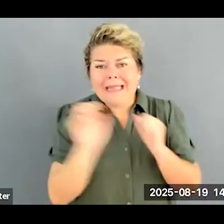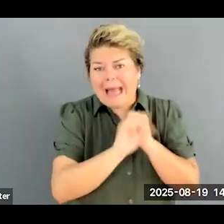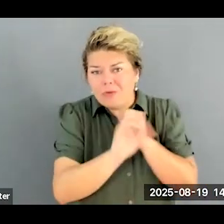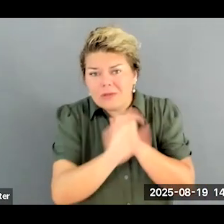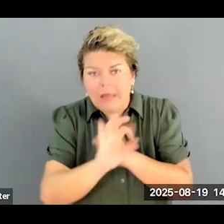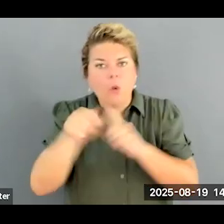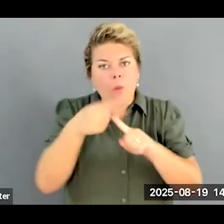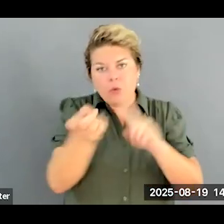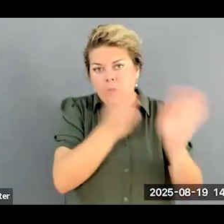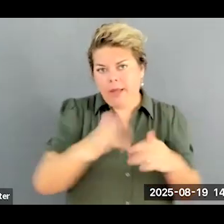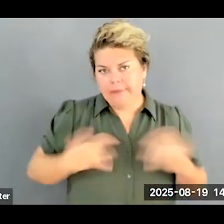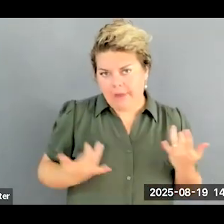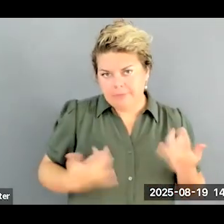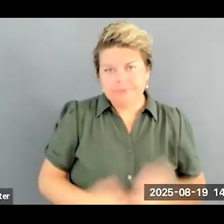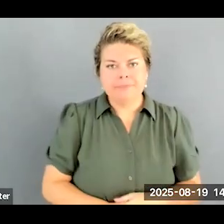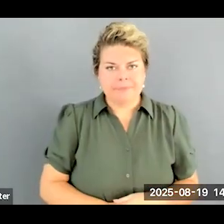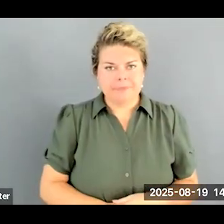when planning an event.